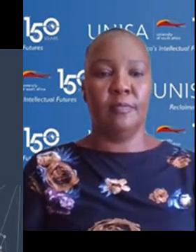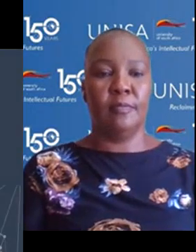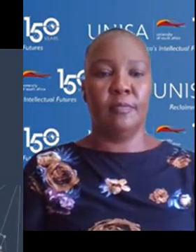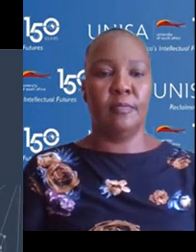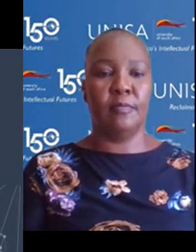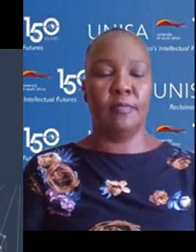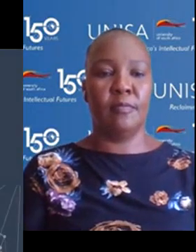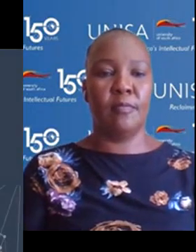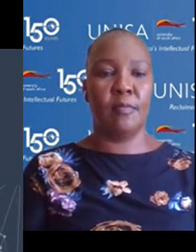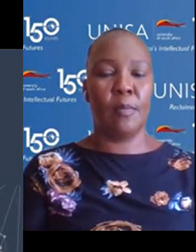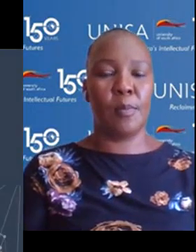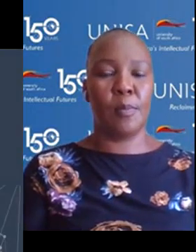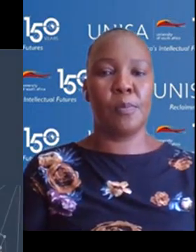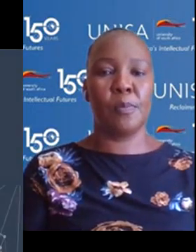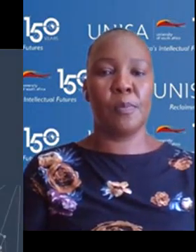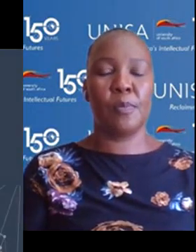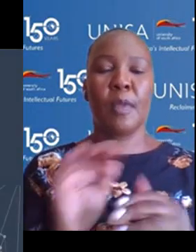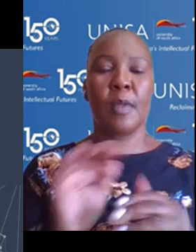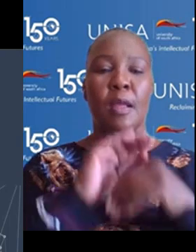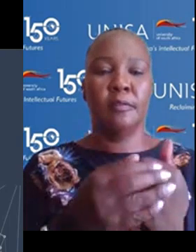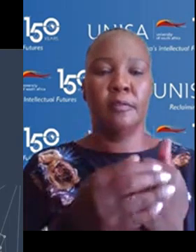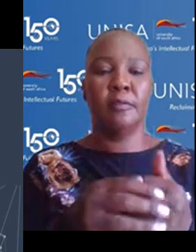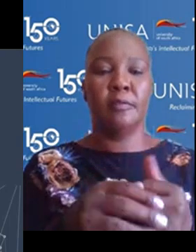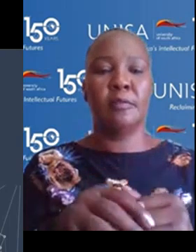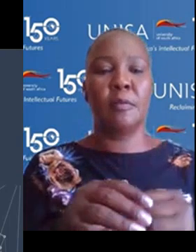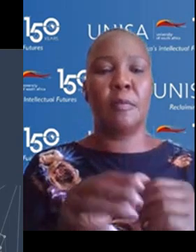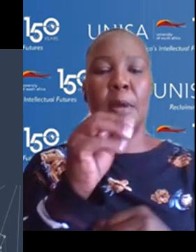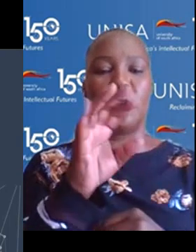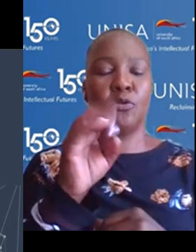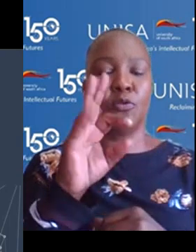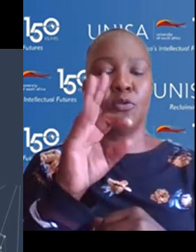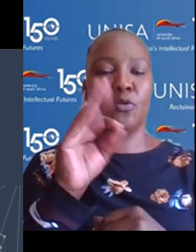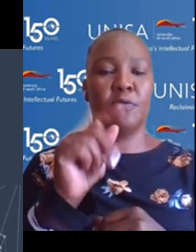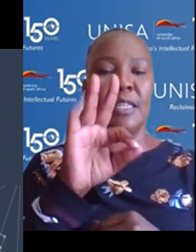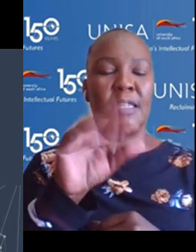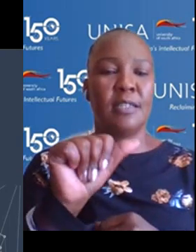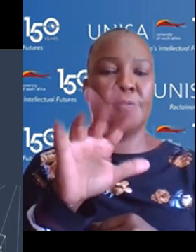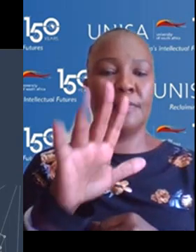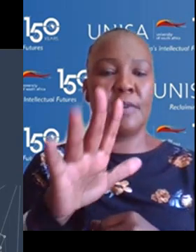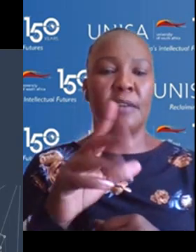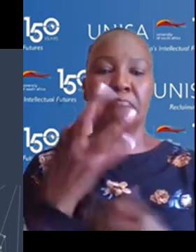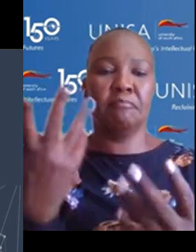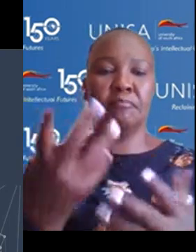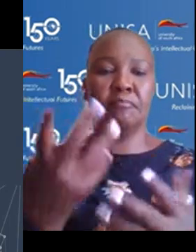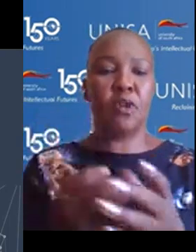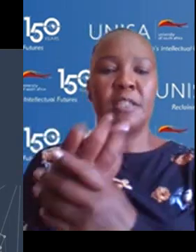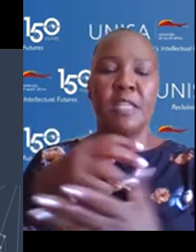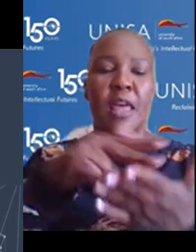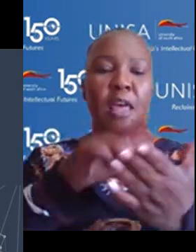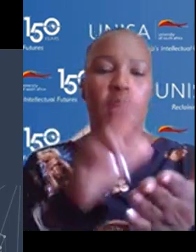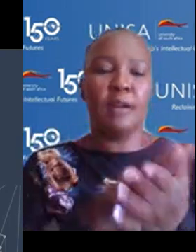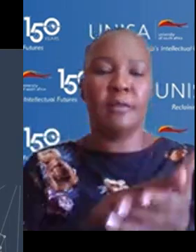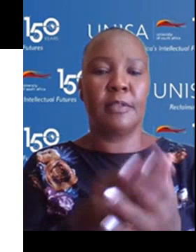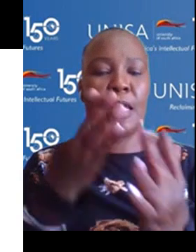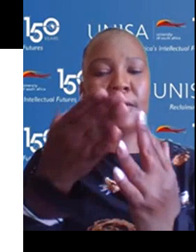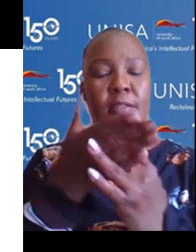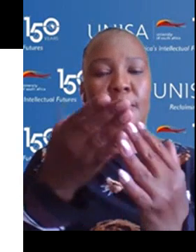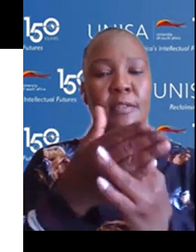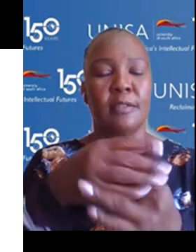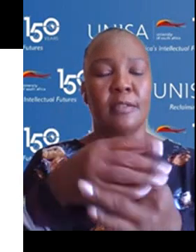So what we're going to be covering is what is Microsoft 365, what productivity apps do it contain, and then how to access your